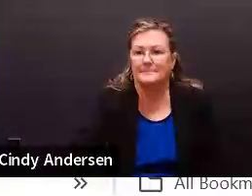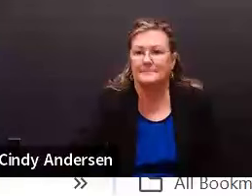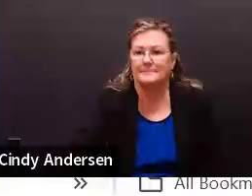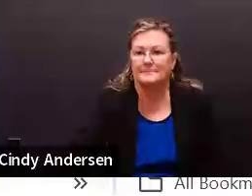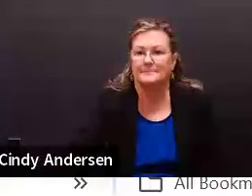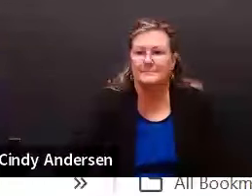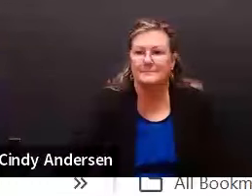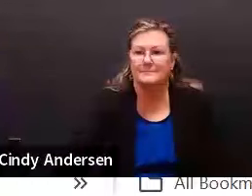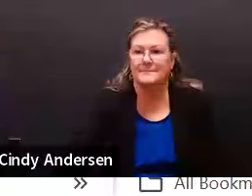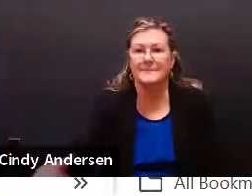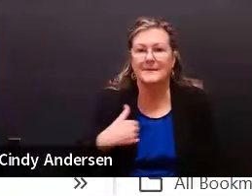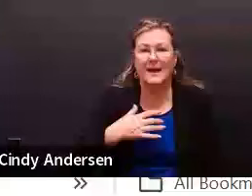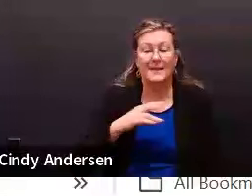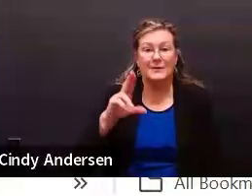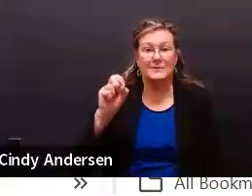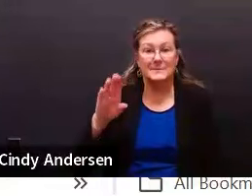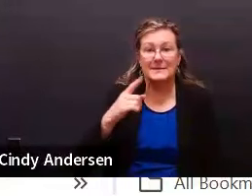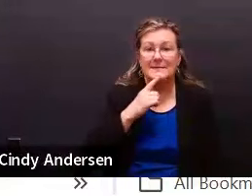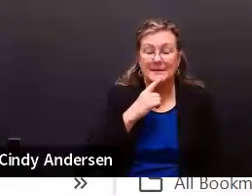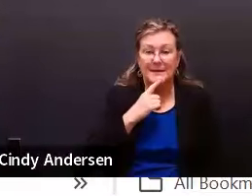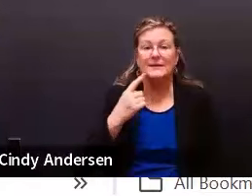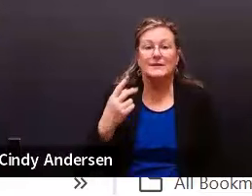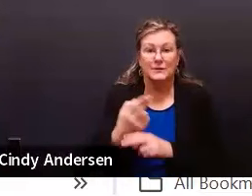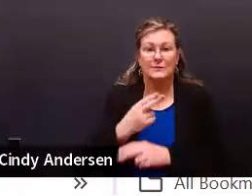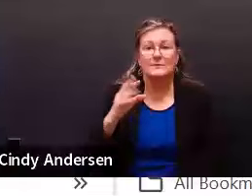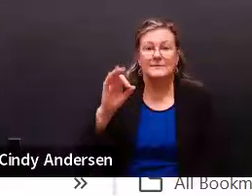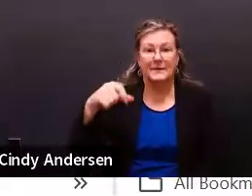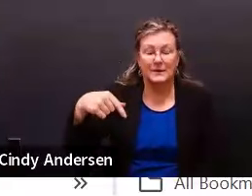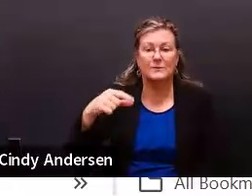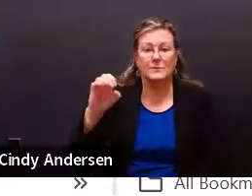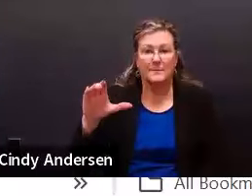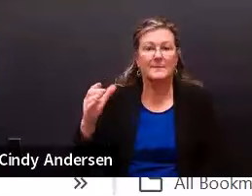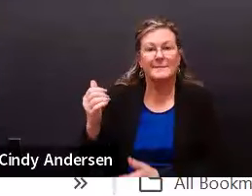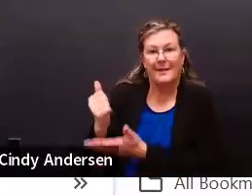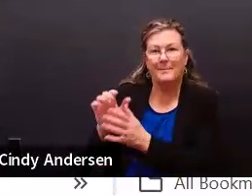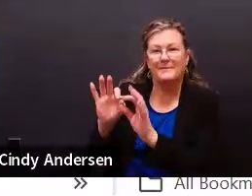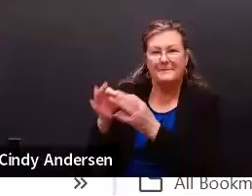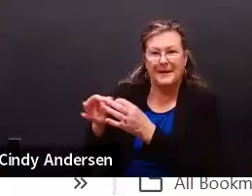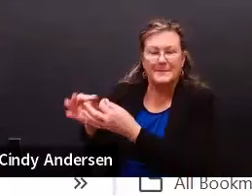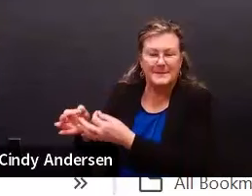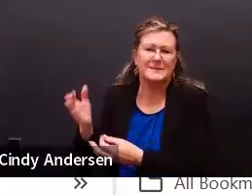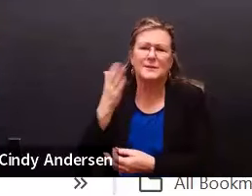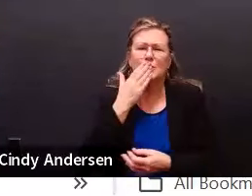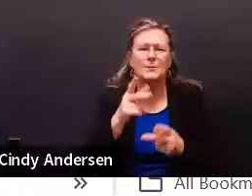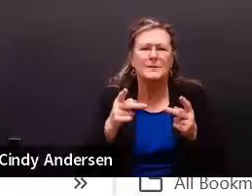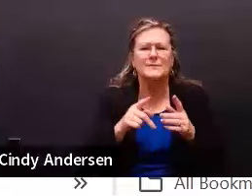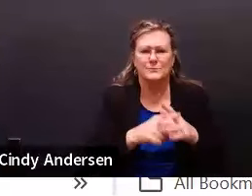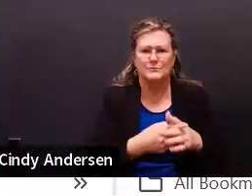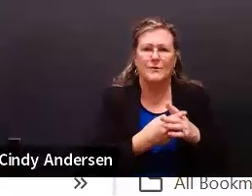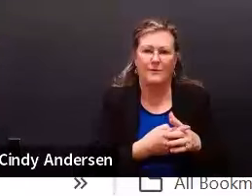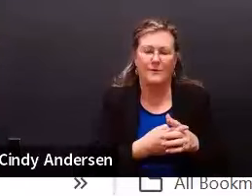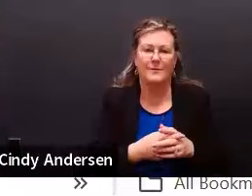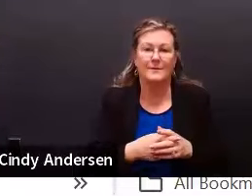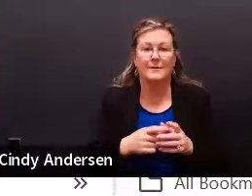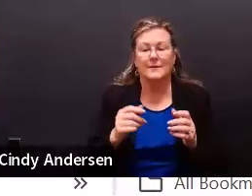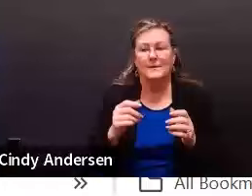Okay, and I like how USDB said that they've used the FAQ document to help families, and that is a really good place to start, I think,